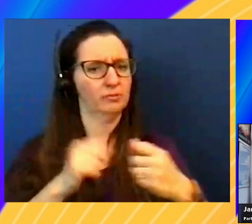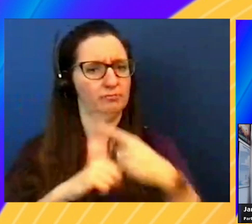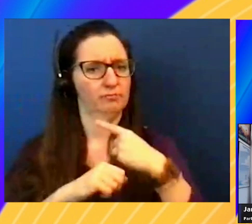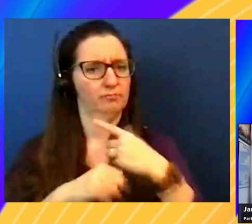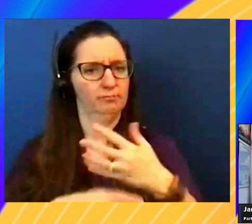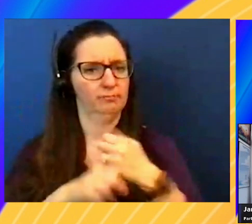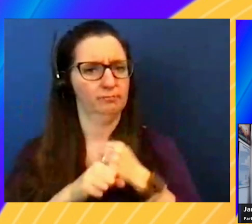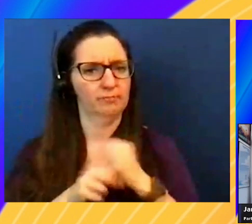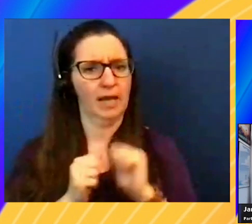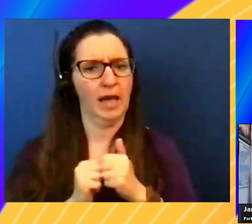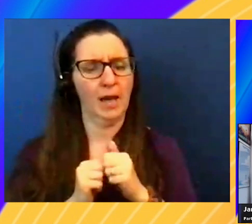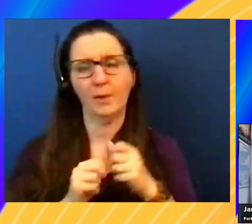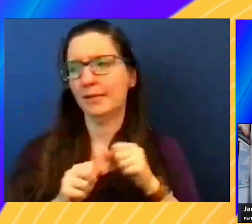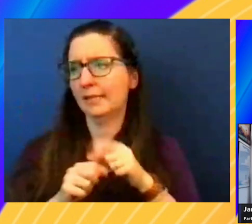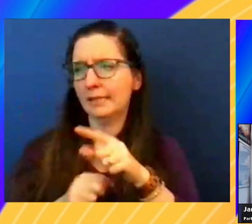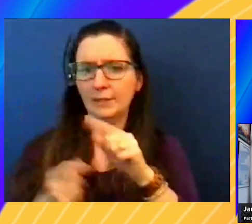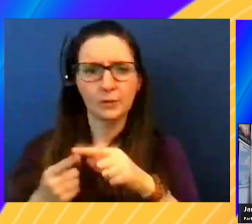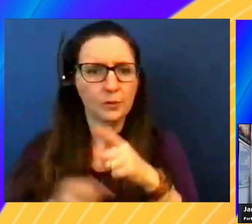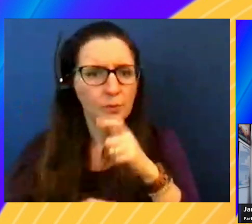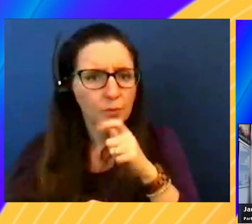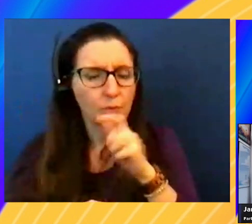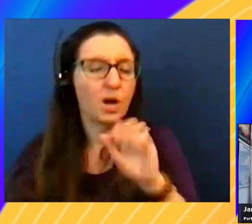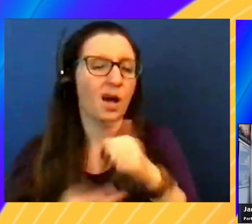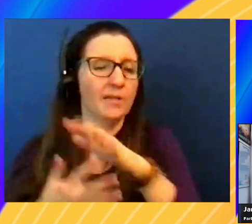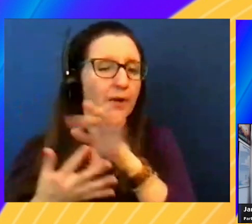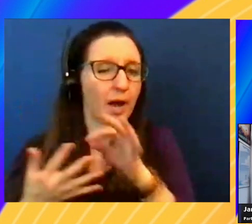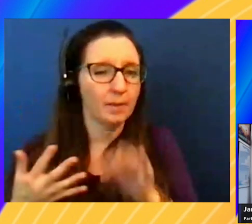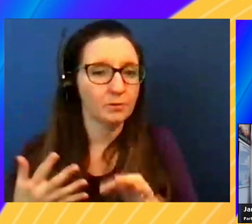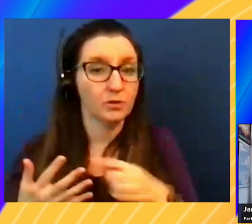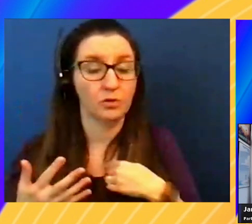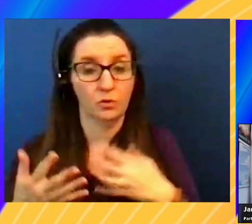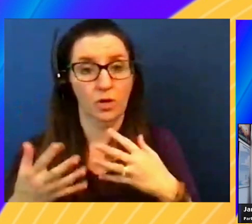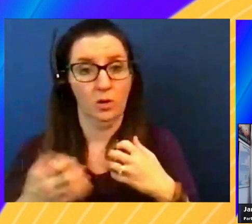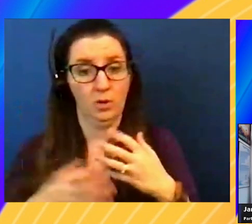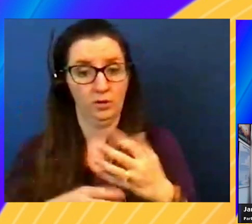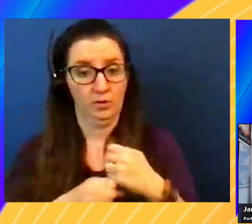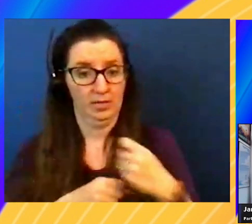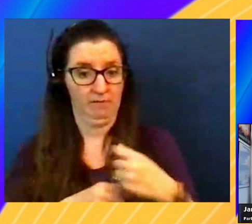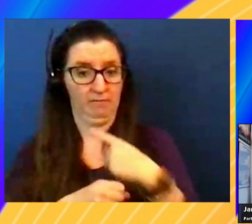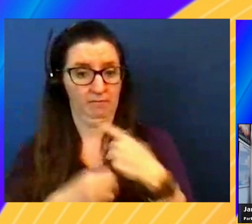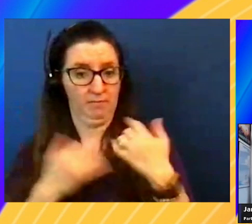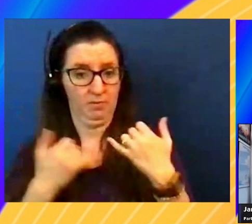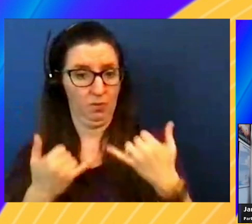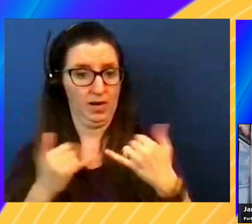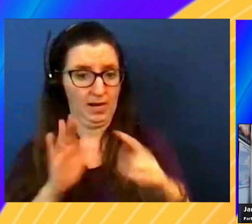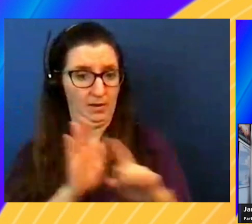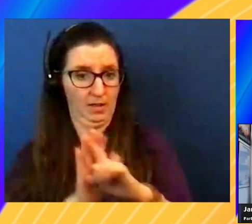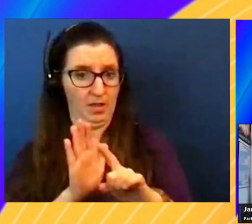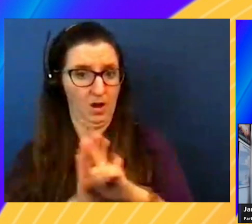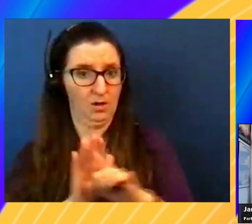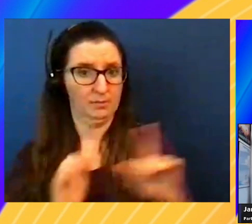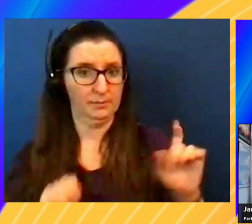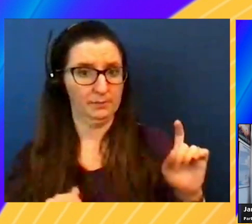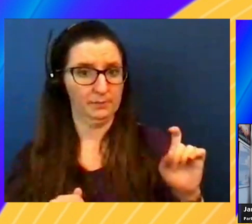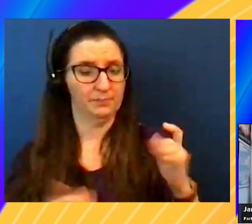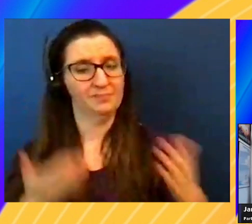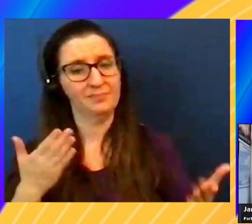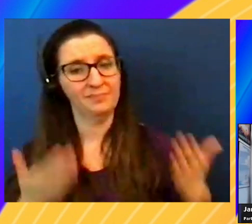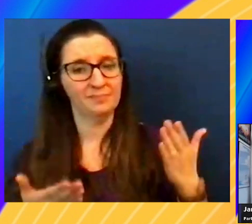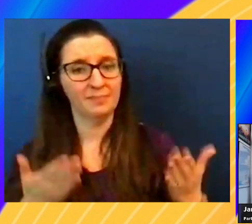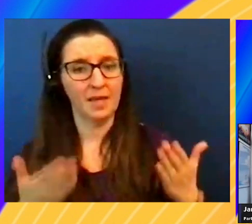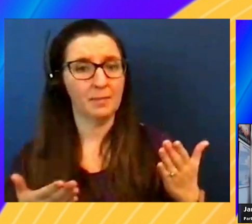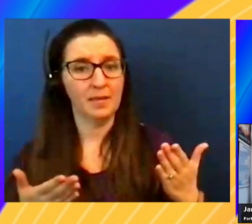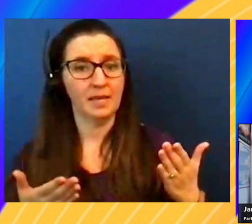some other options. So do I want to get a notification when I'm currently alarming, or when I'm close, or maybe when I don't have